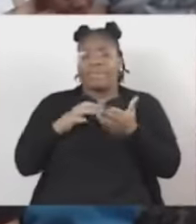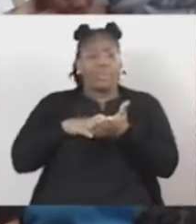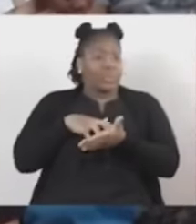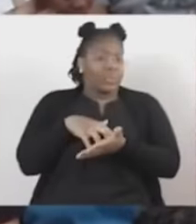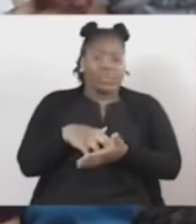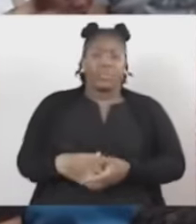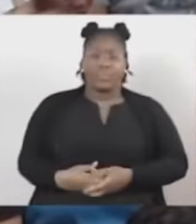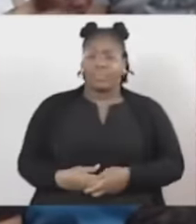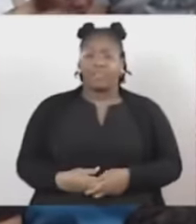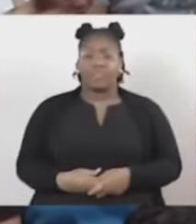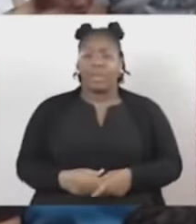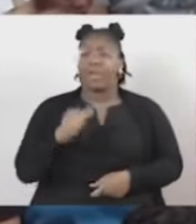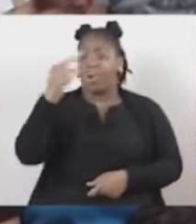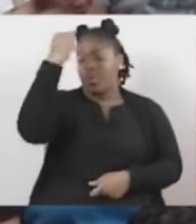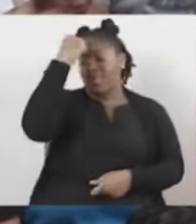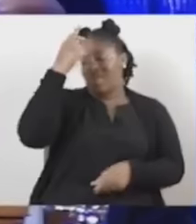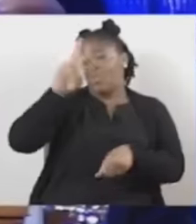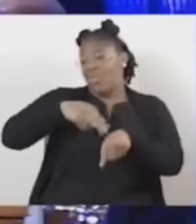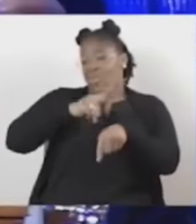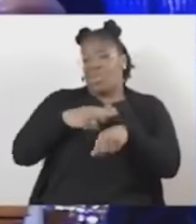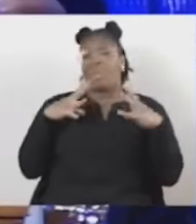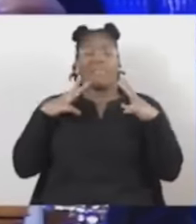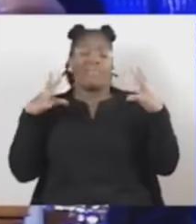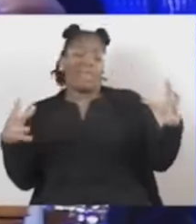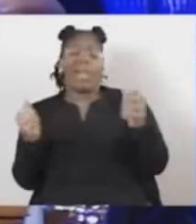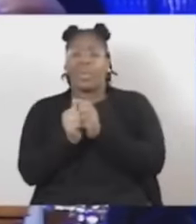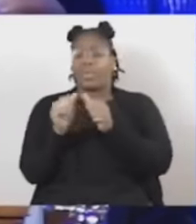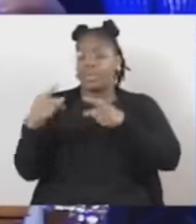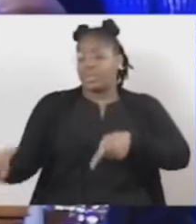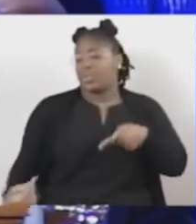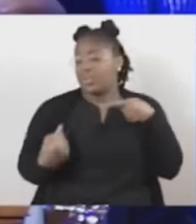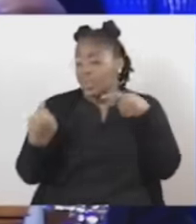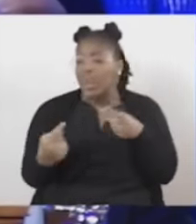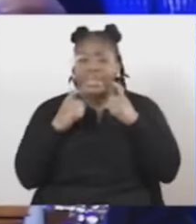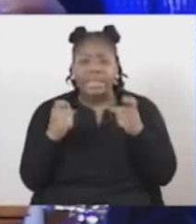Don't convince yourself that you can live normal forever with a loose thread hanging in your life